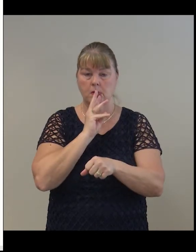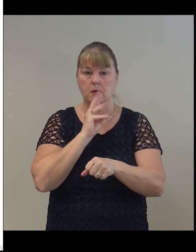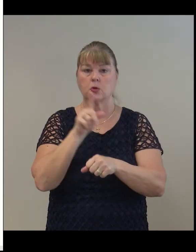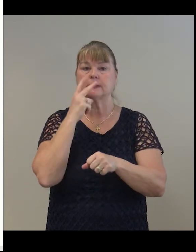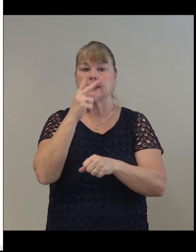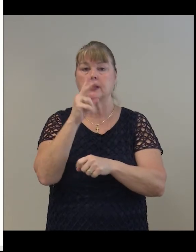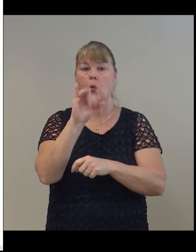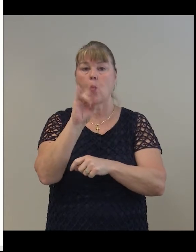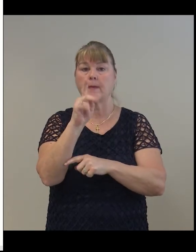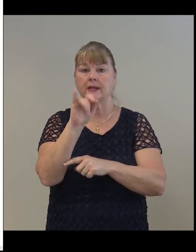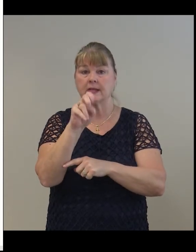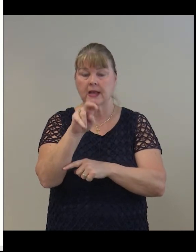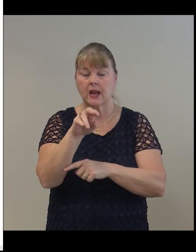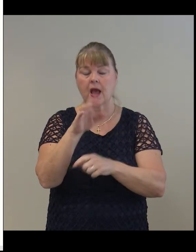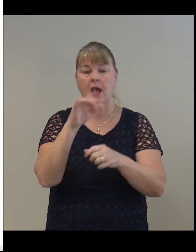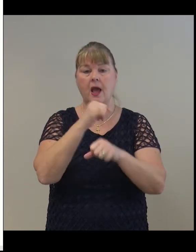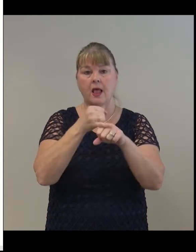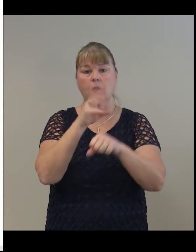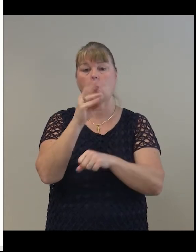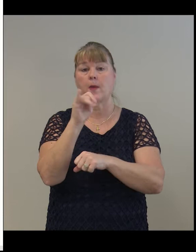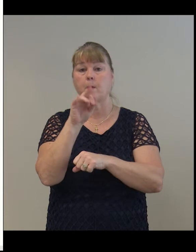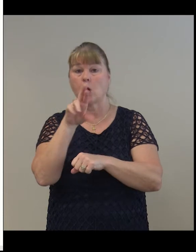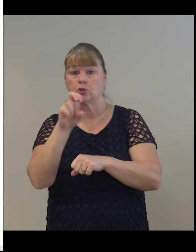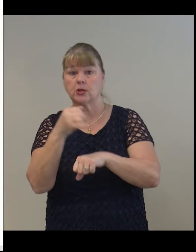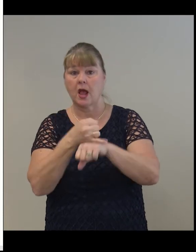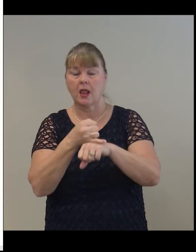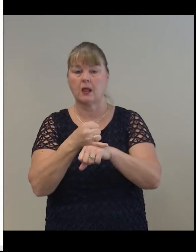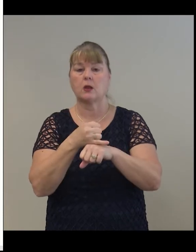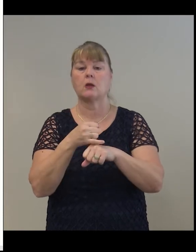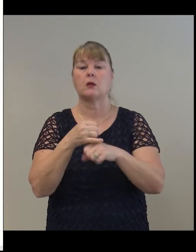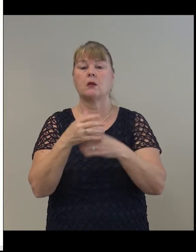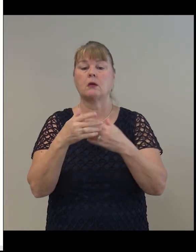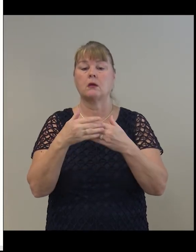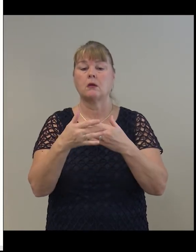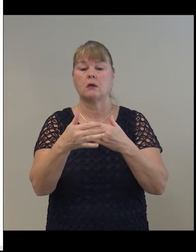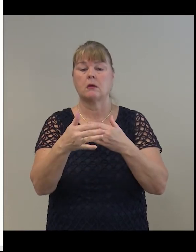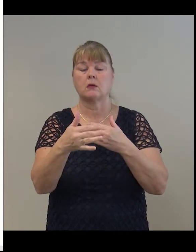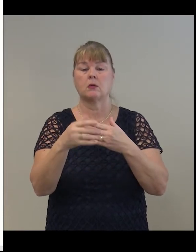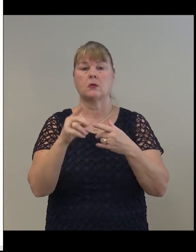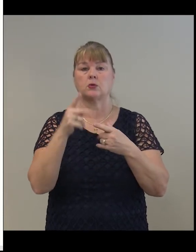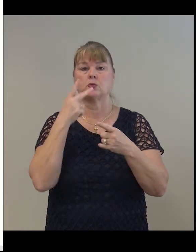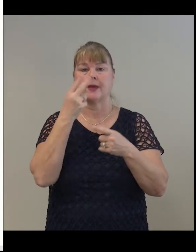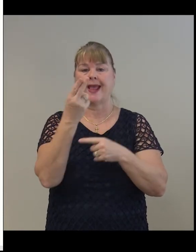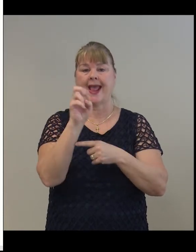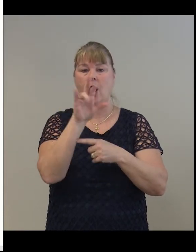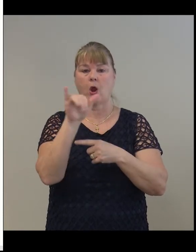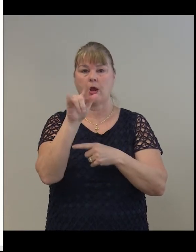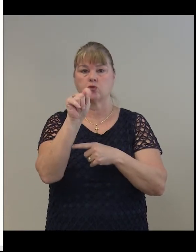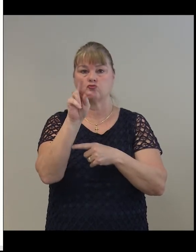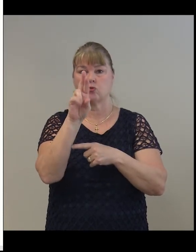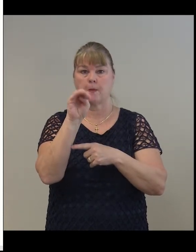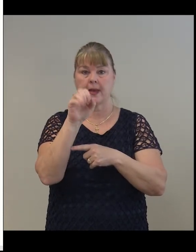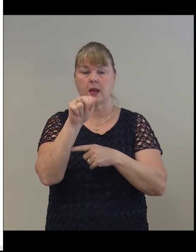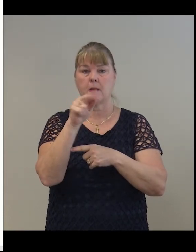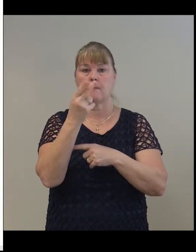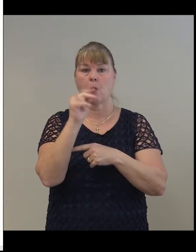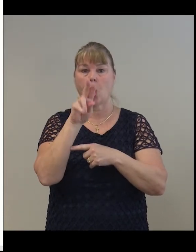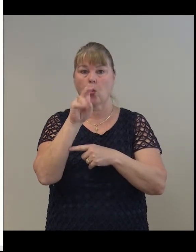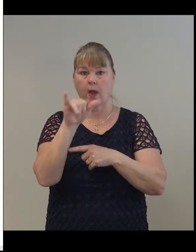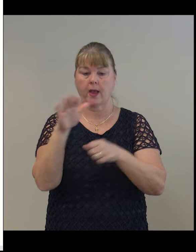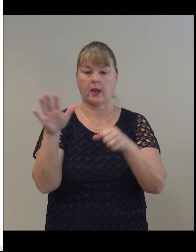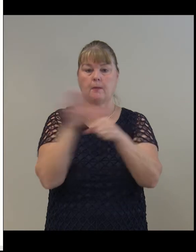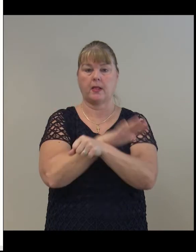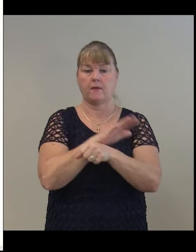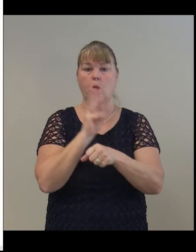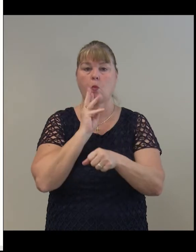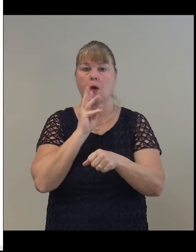Wilmington Island, Whitmarsh Island, all the way up to almost the Harry Truman Parkway is completely covered in water. Now, we're